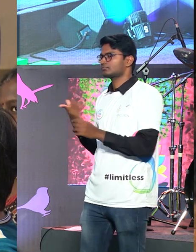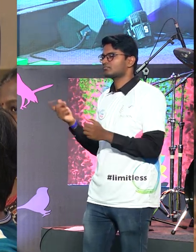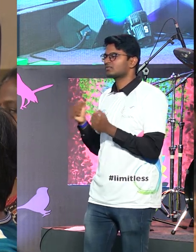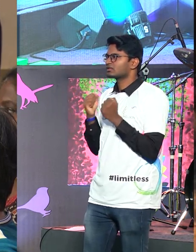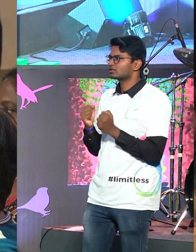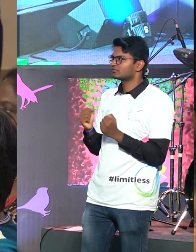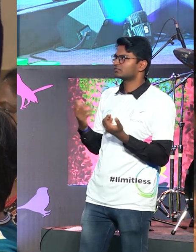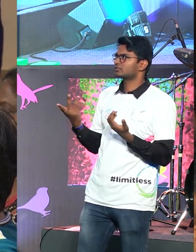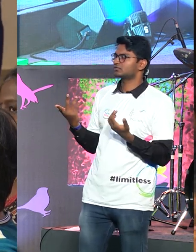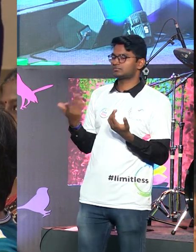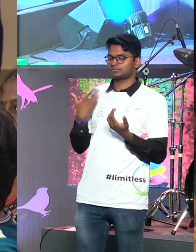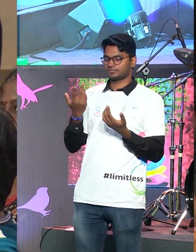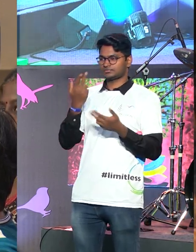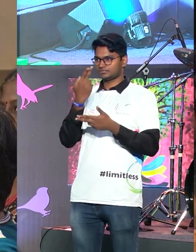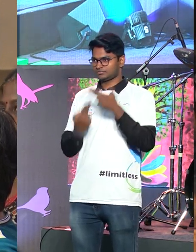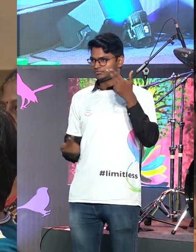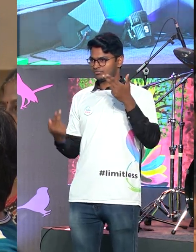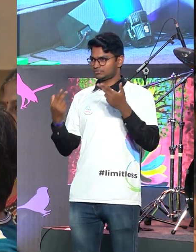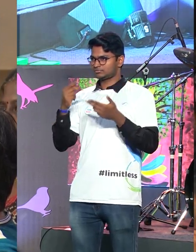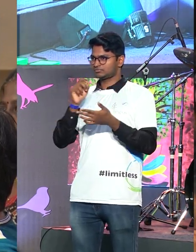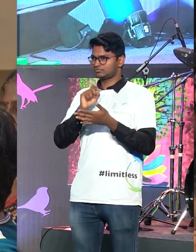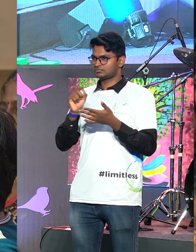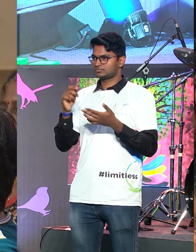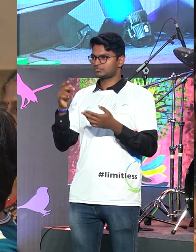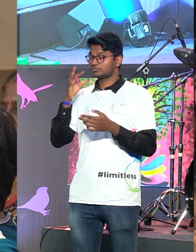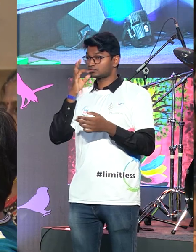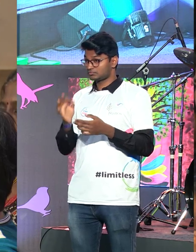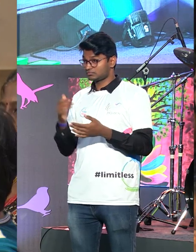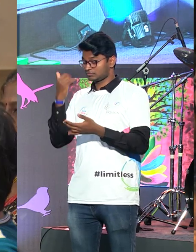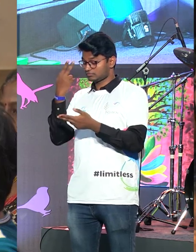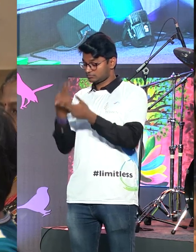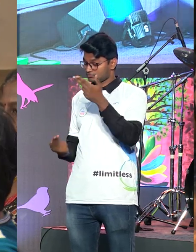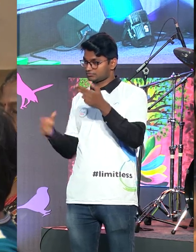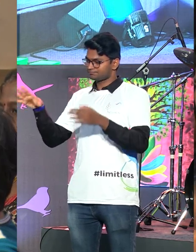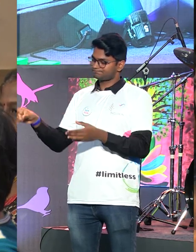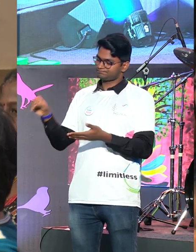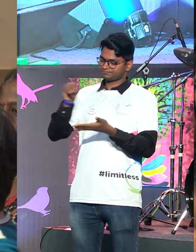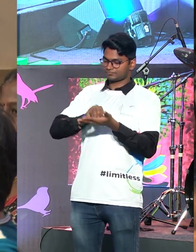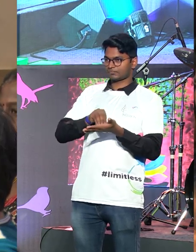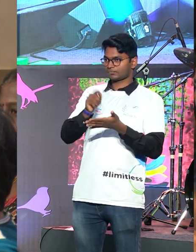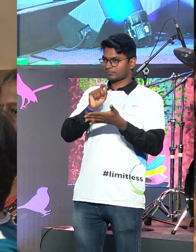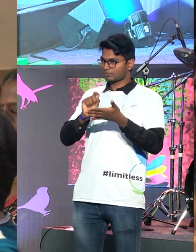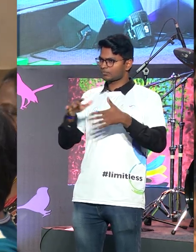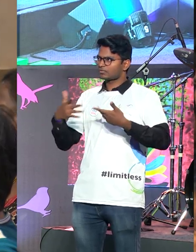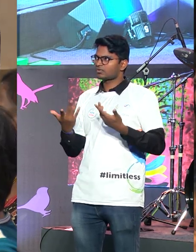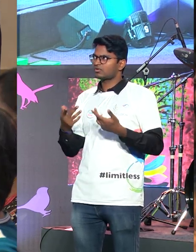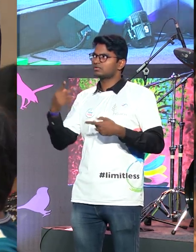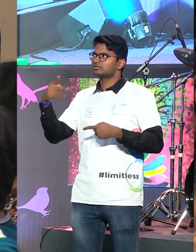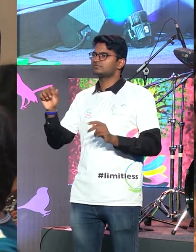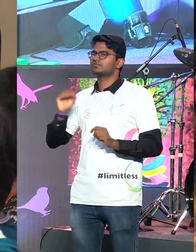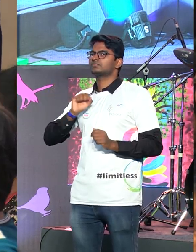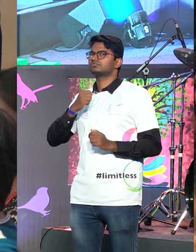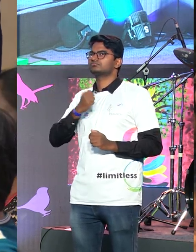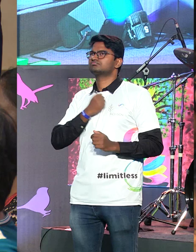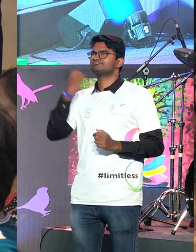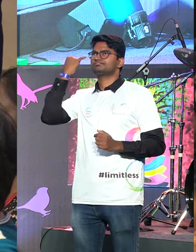putting your storyline based on the real life incidents or creating something out of nowhere, total fiction? So as a creative person,